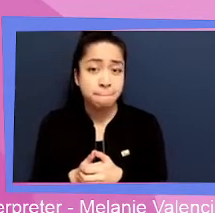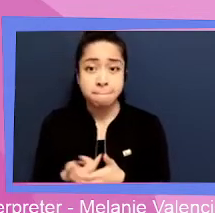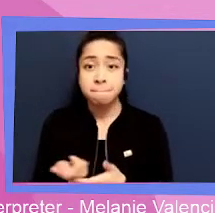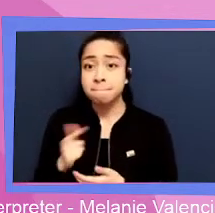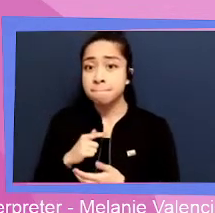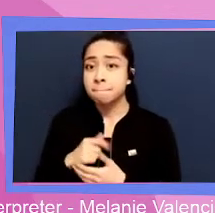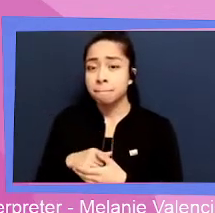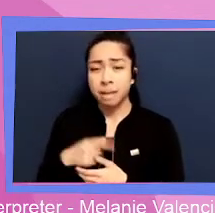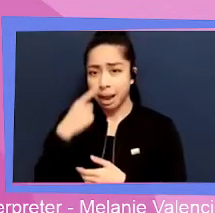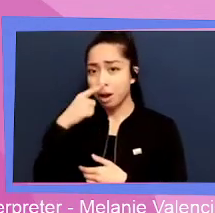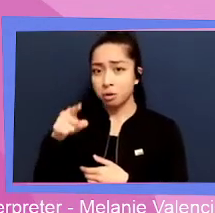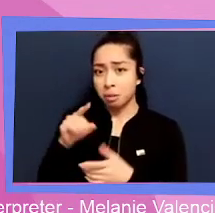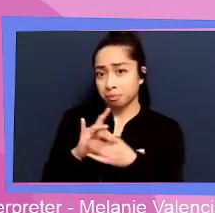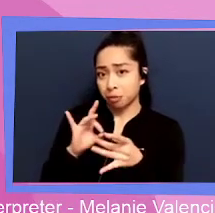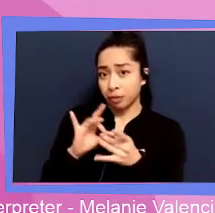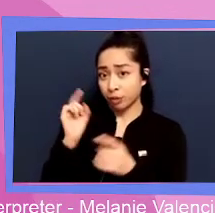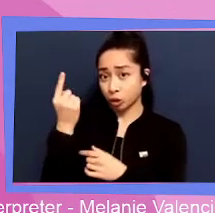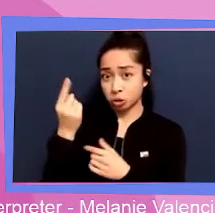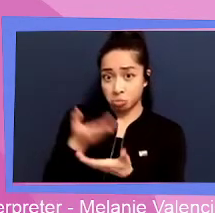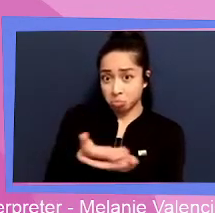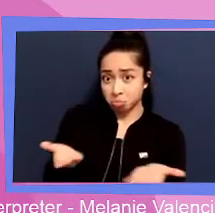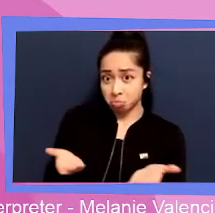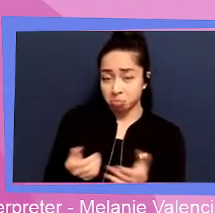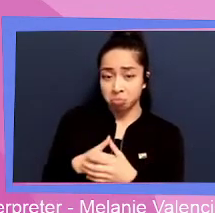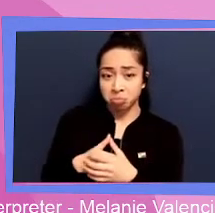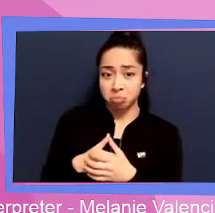I can go first if folks are comfortable with that.